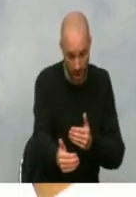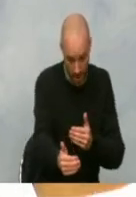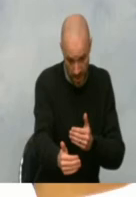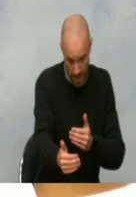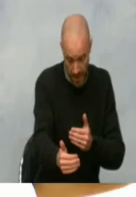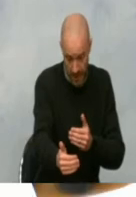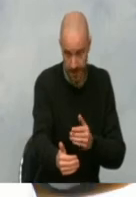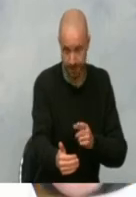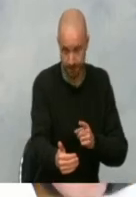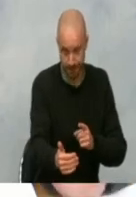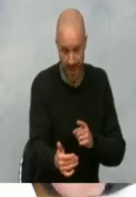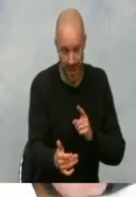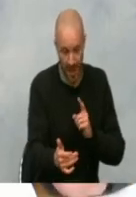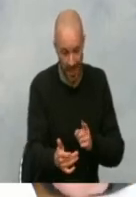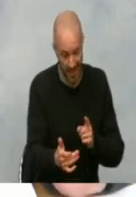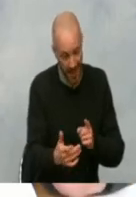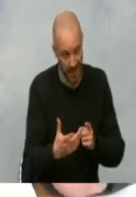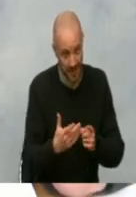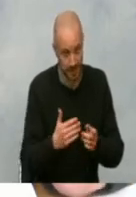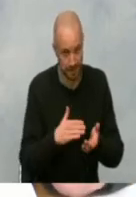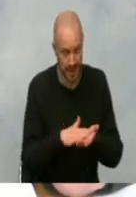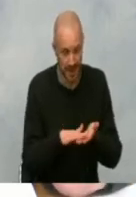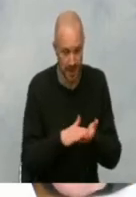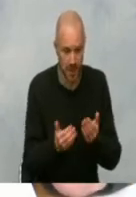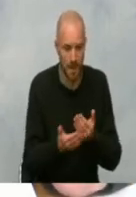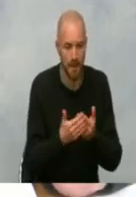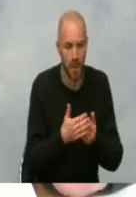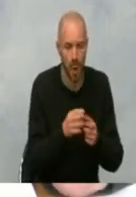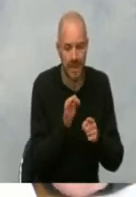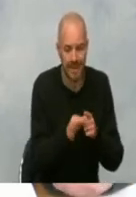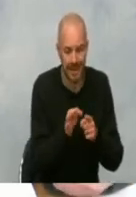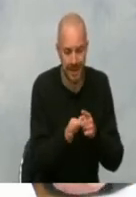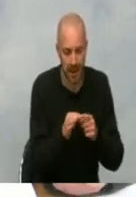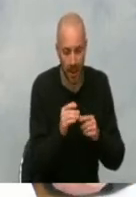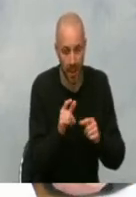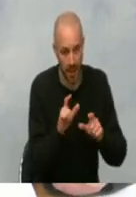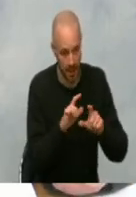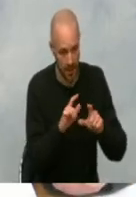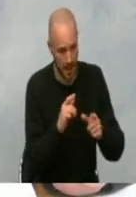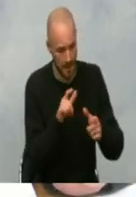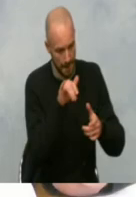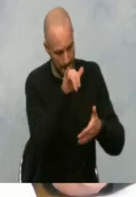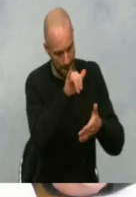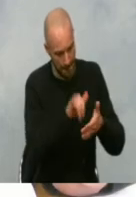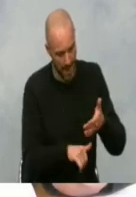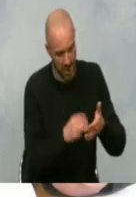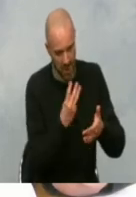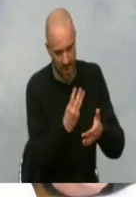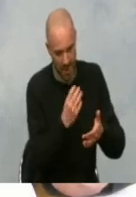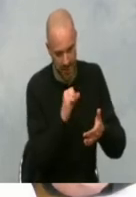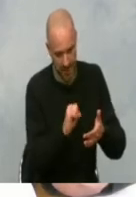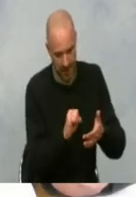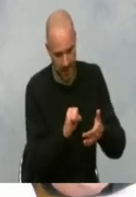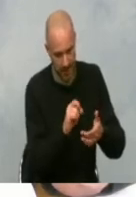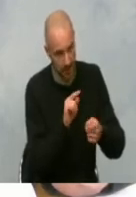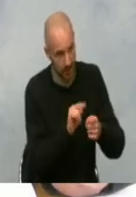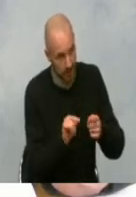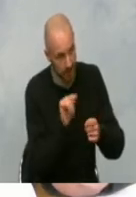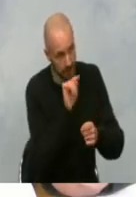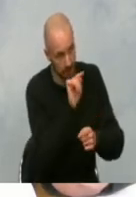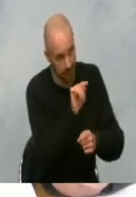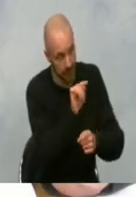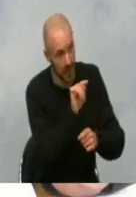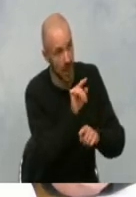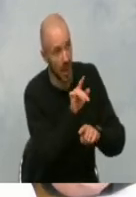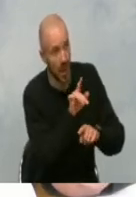that's given a wee bit more detail at the top of page 30 of your paper, where it says, look, by the time we get